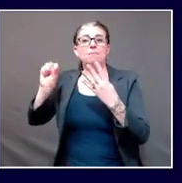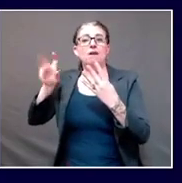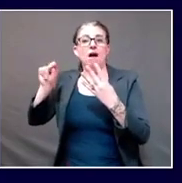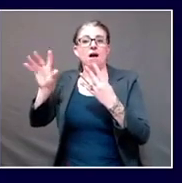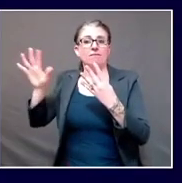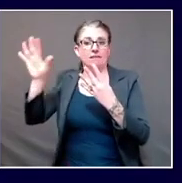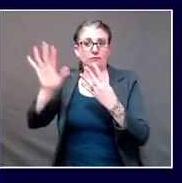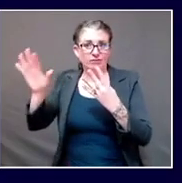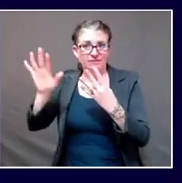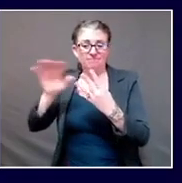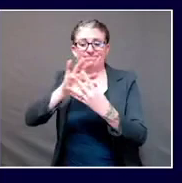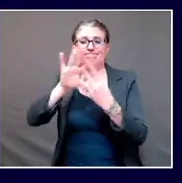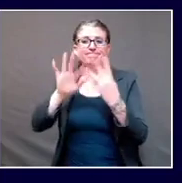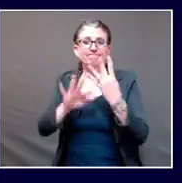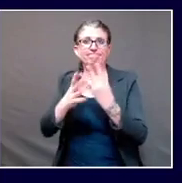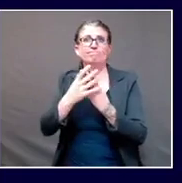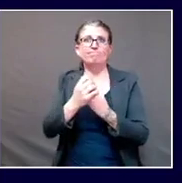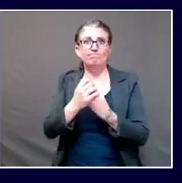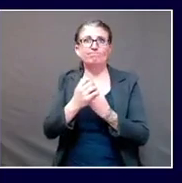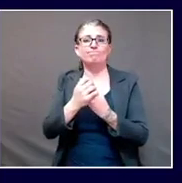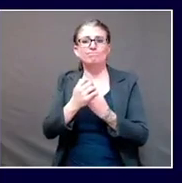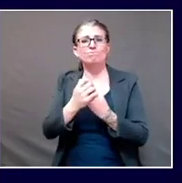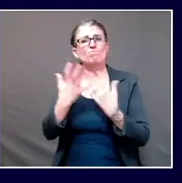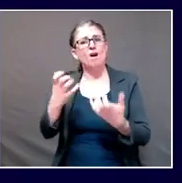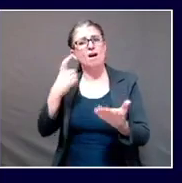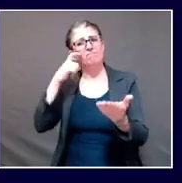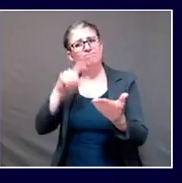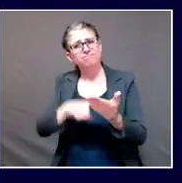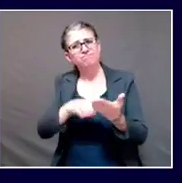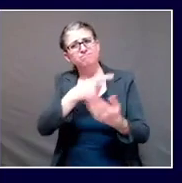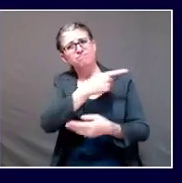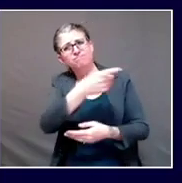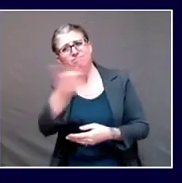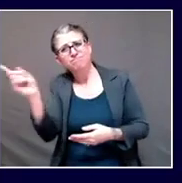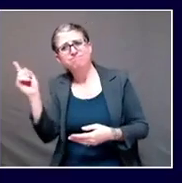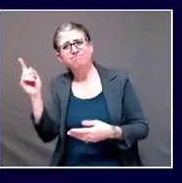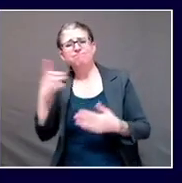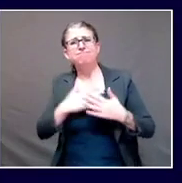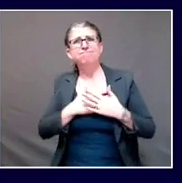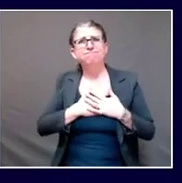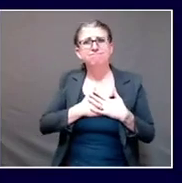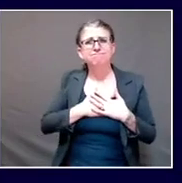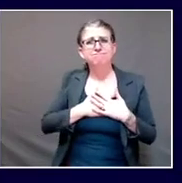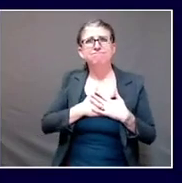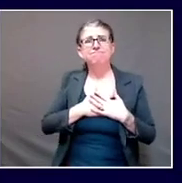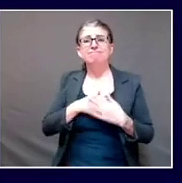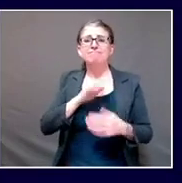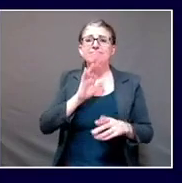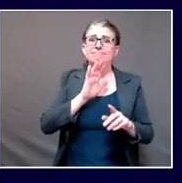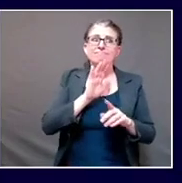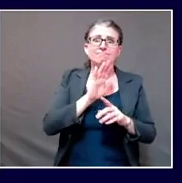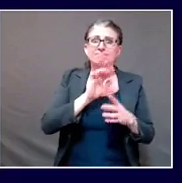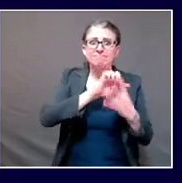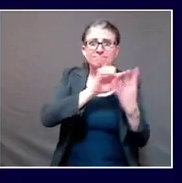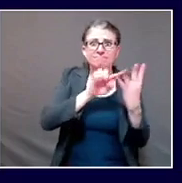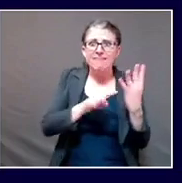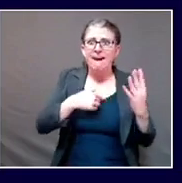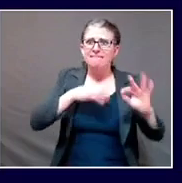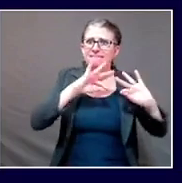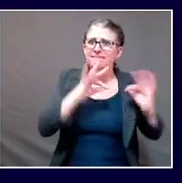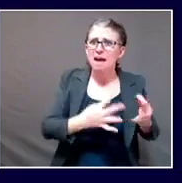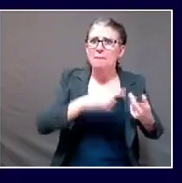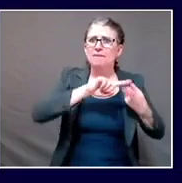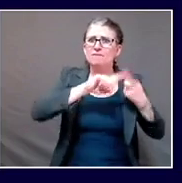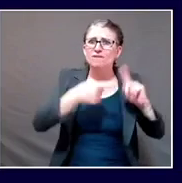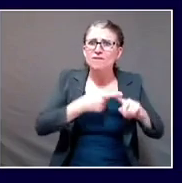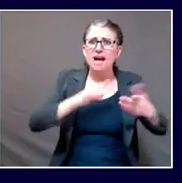to extend our deepest condolences to the friends, family members, and communities of all four of these individuals.